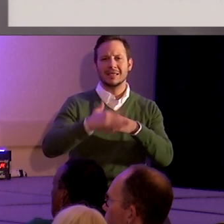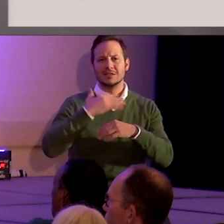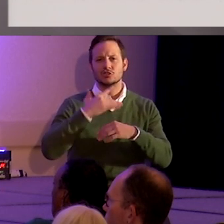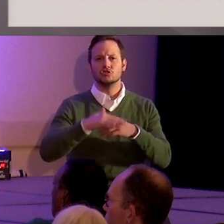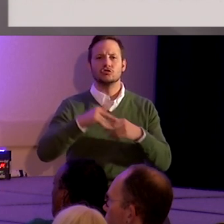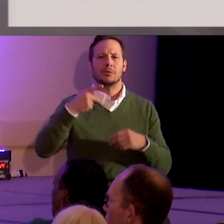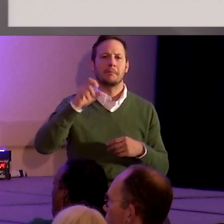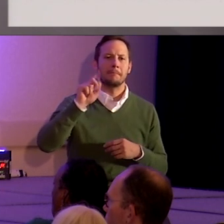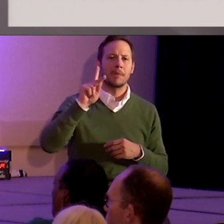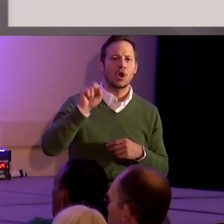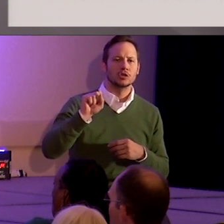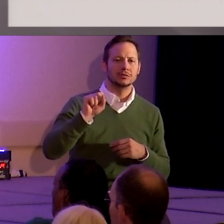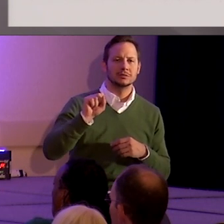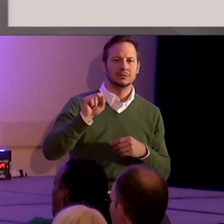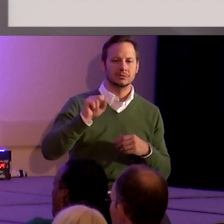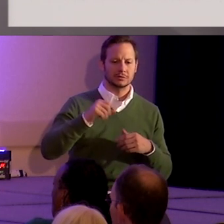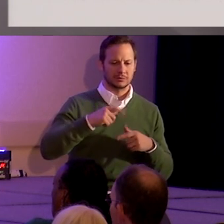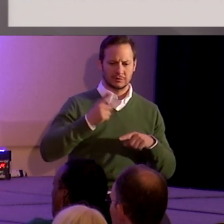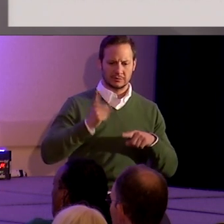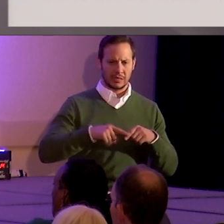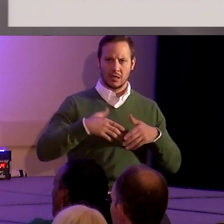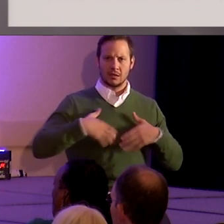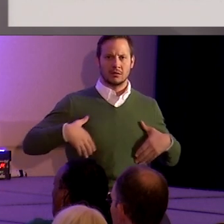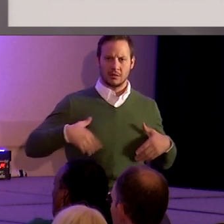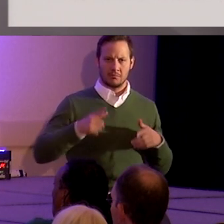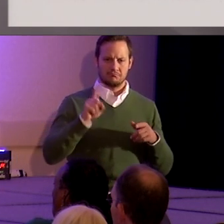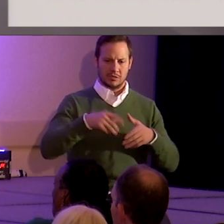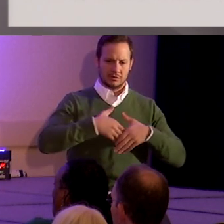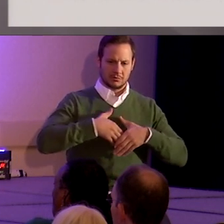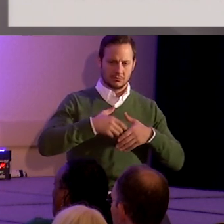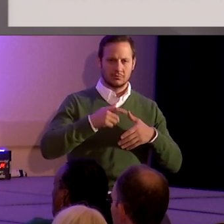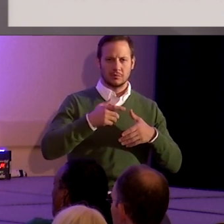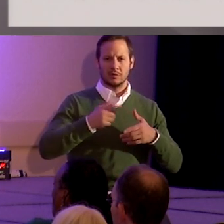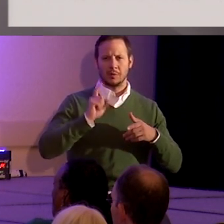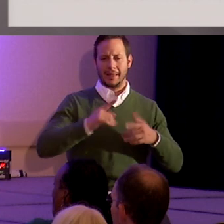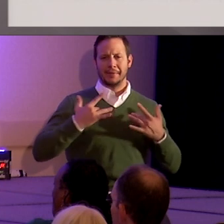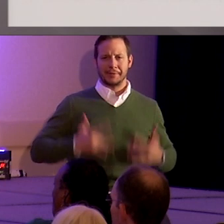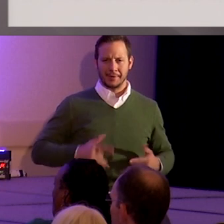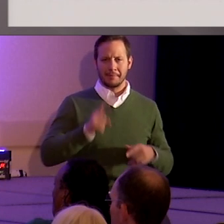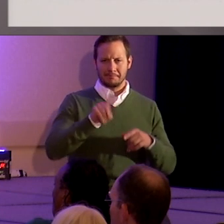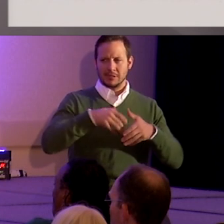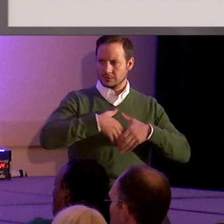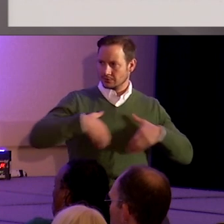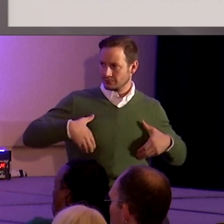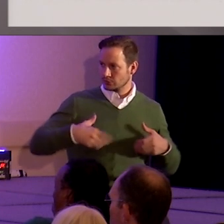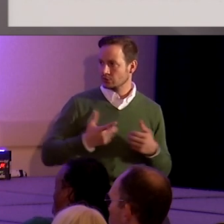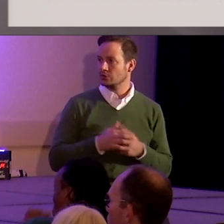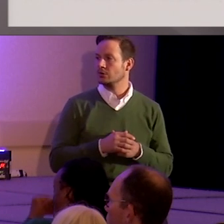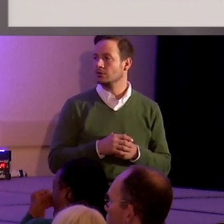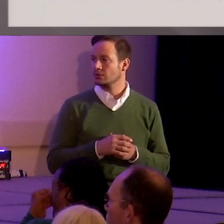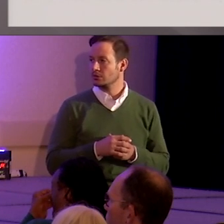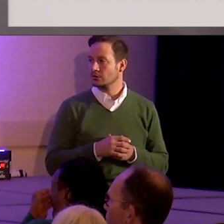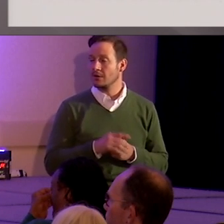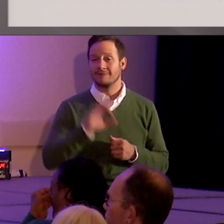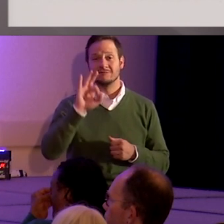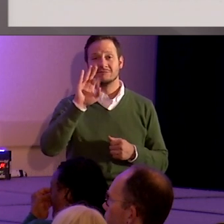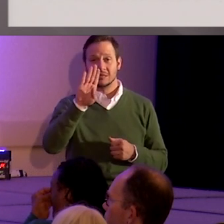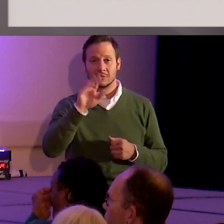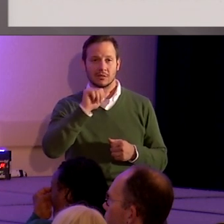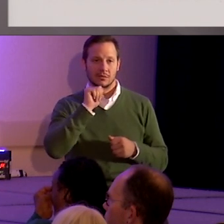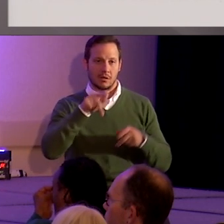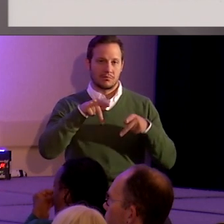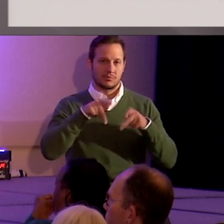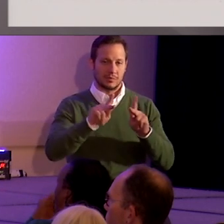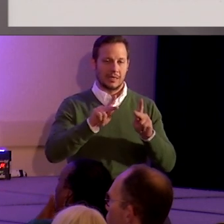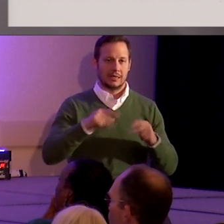can men. Breastfeeding in many public places is still considered taboo. Facebook doesn't